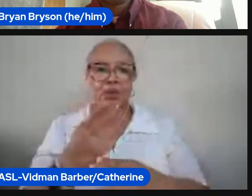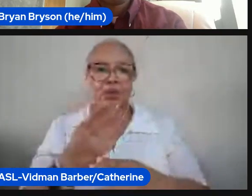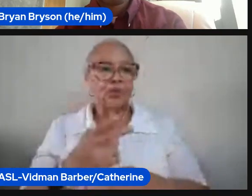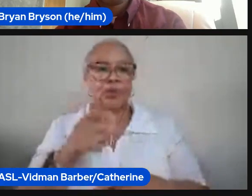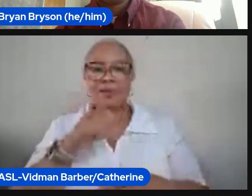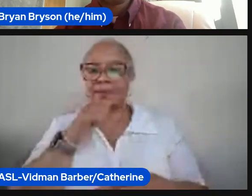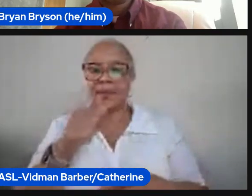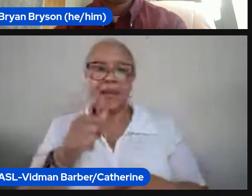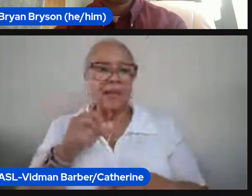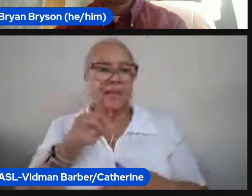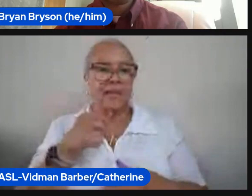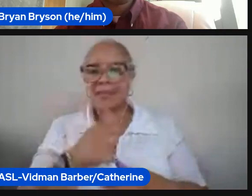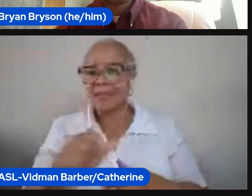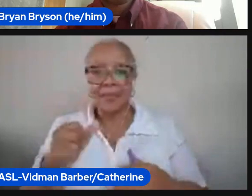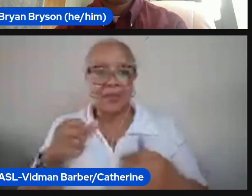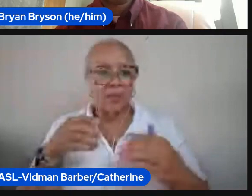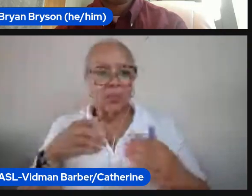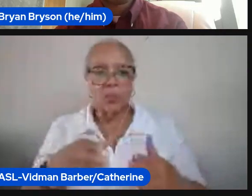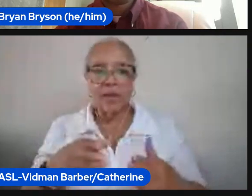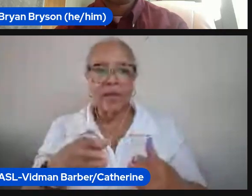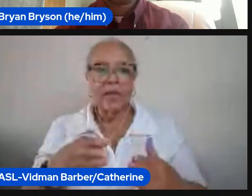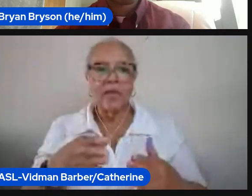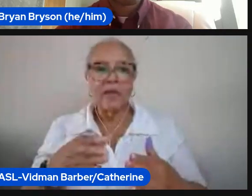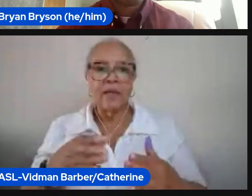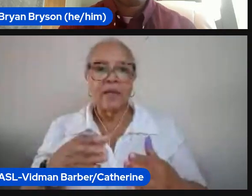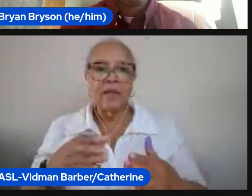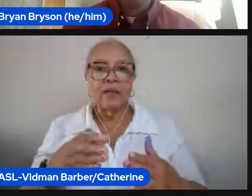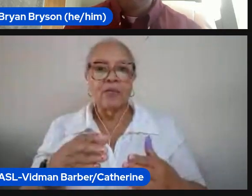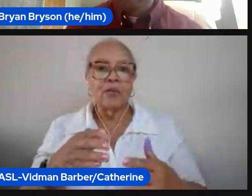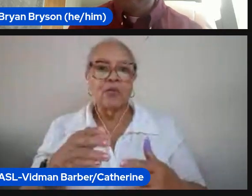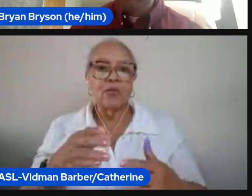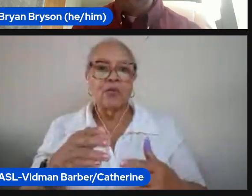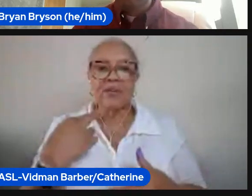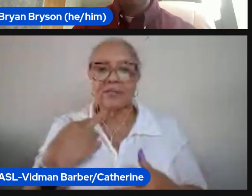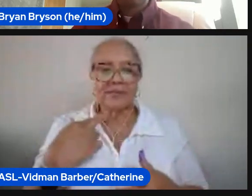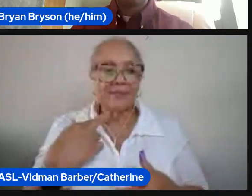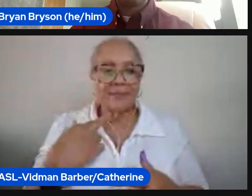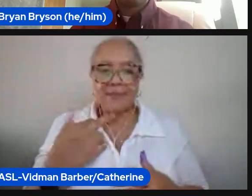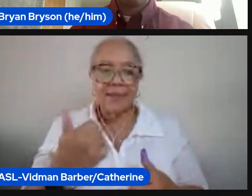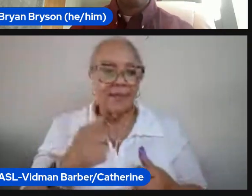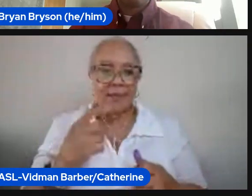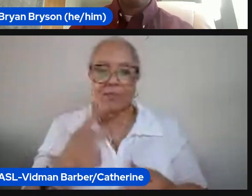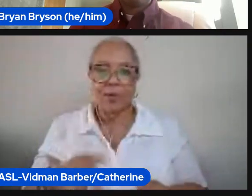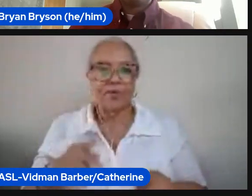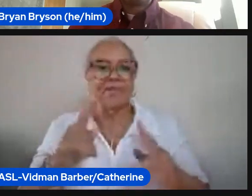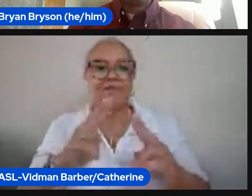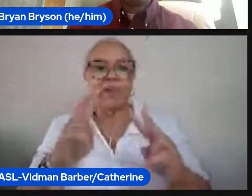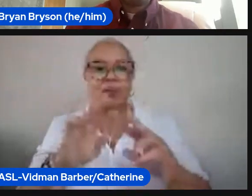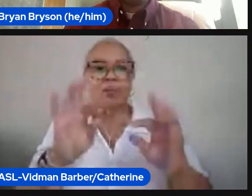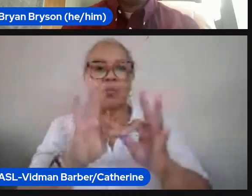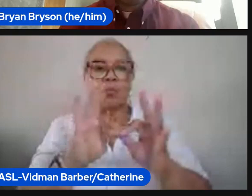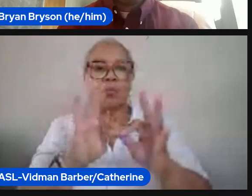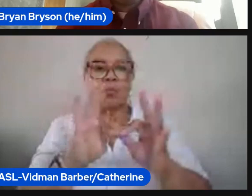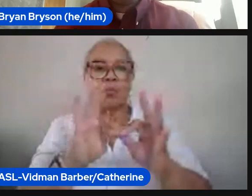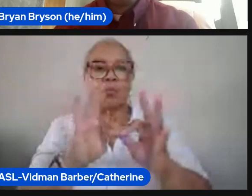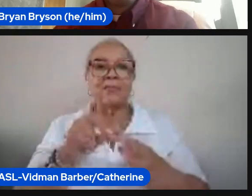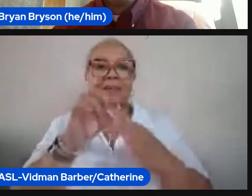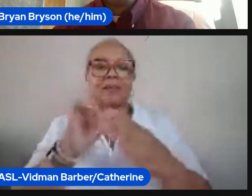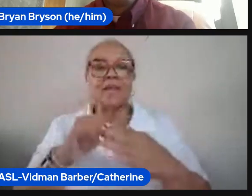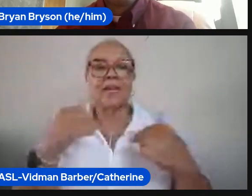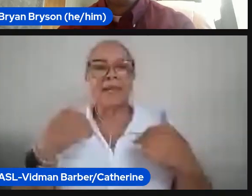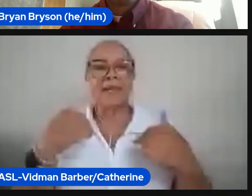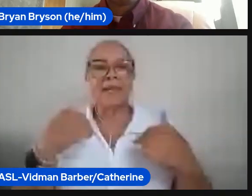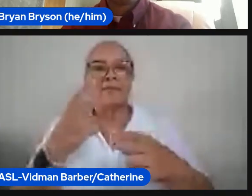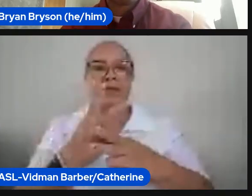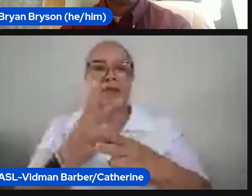way going to put anybody at risk. And this is really important, especially in fields like healthcare and